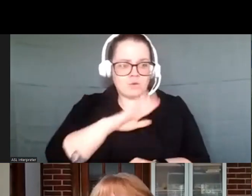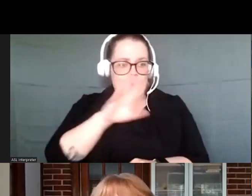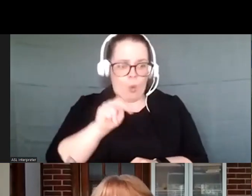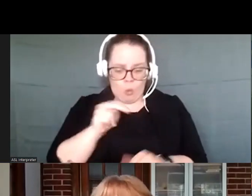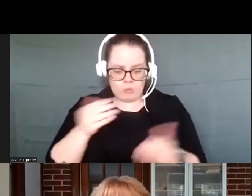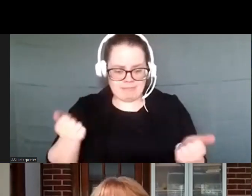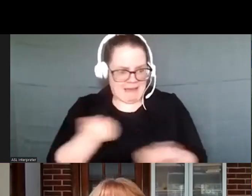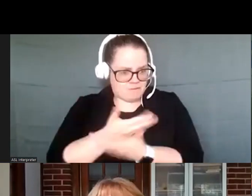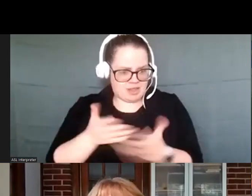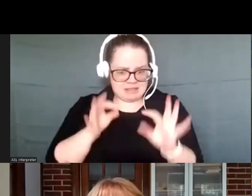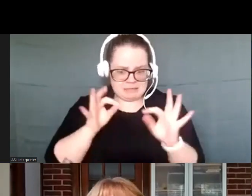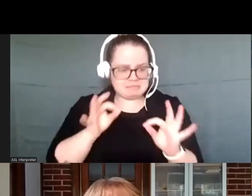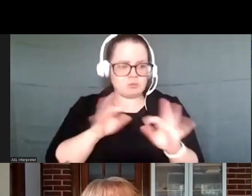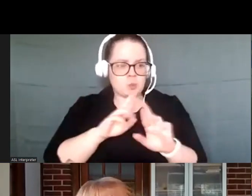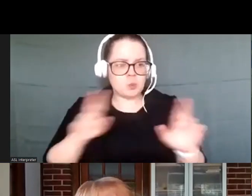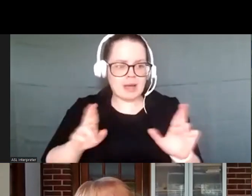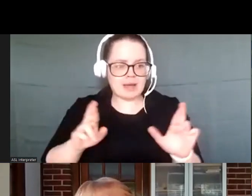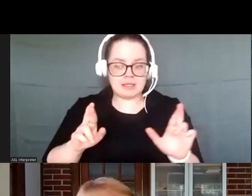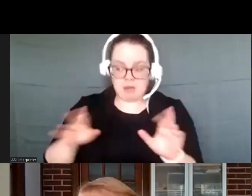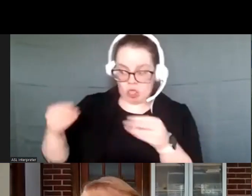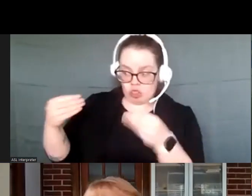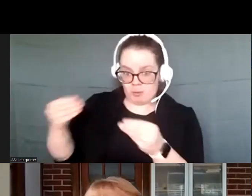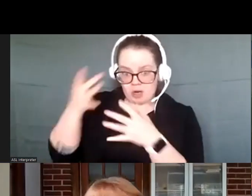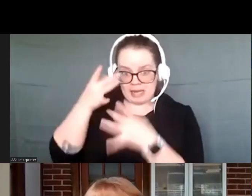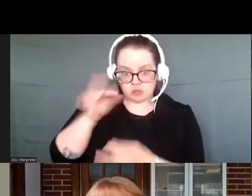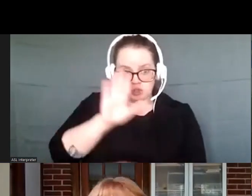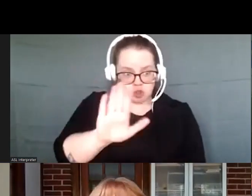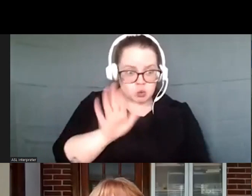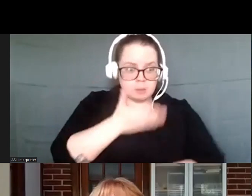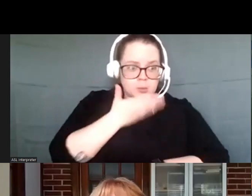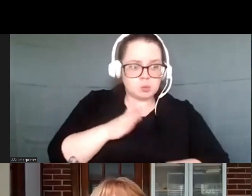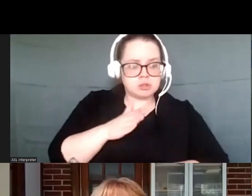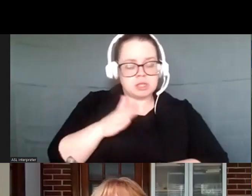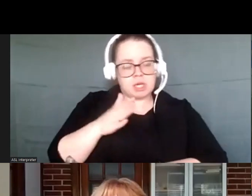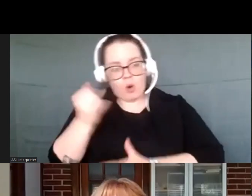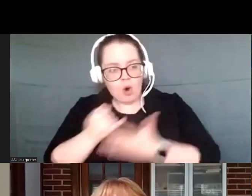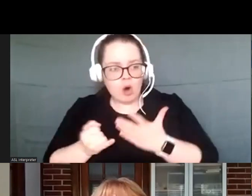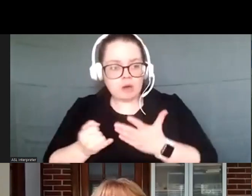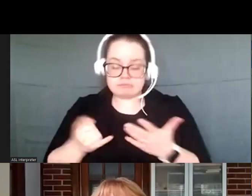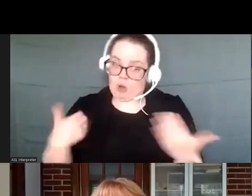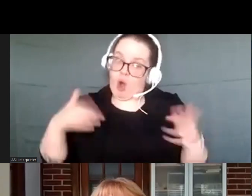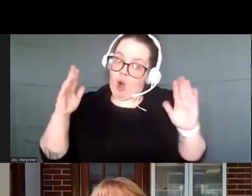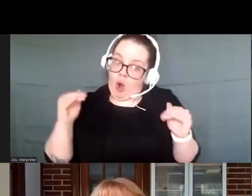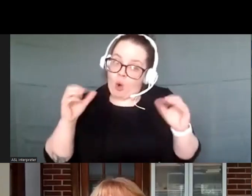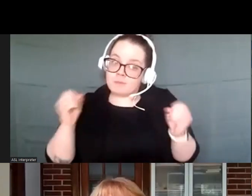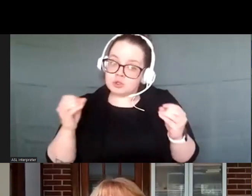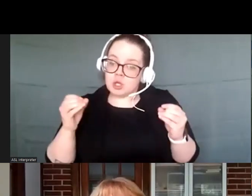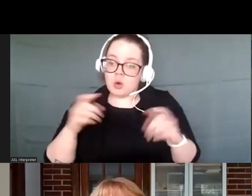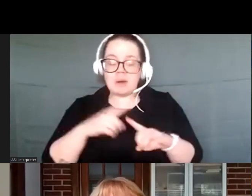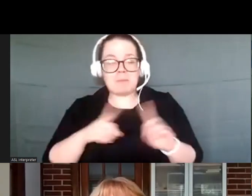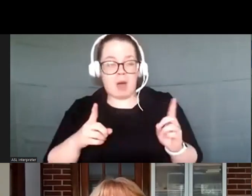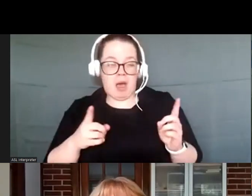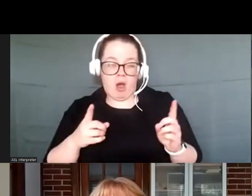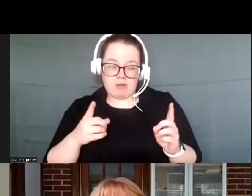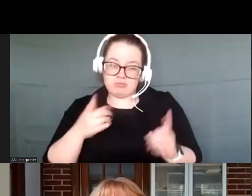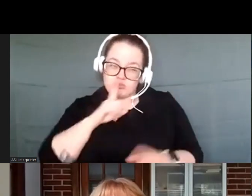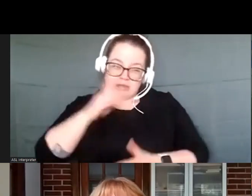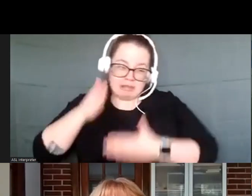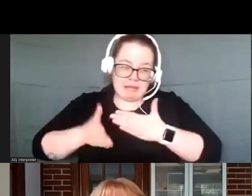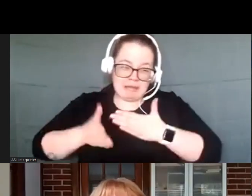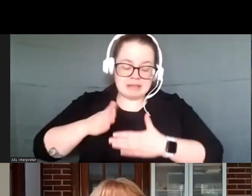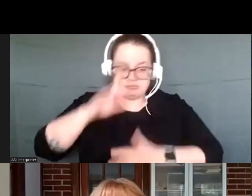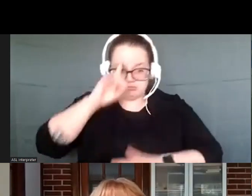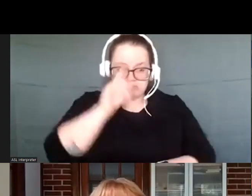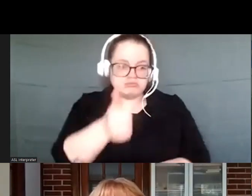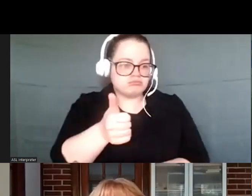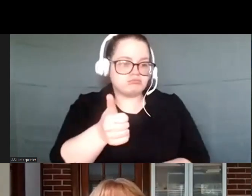Is the market interested in what you're doing? We hope so. But at the end of the day, that is really up to you as artists to be